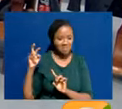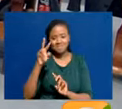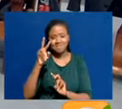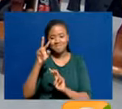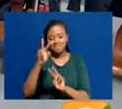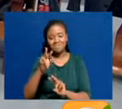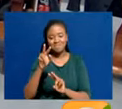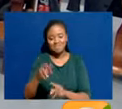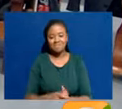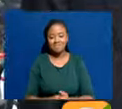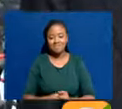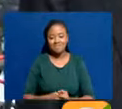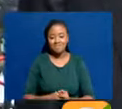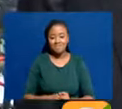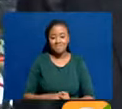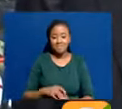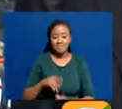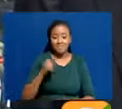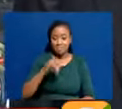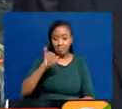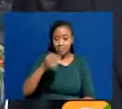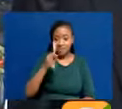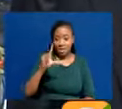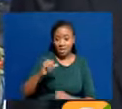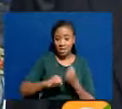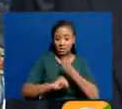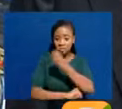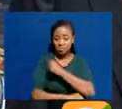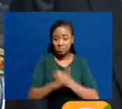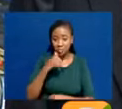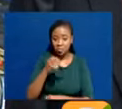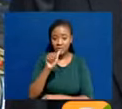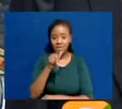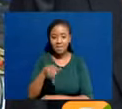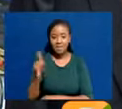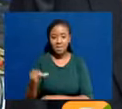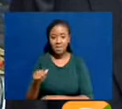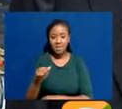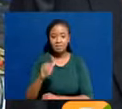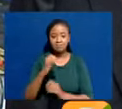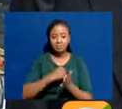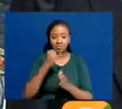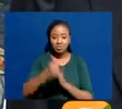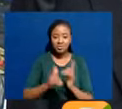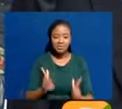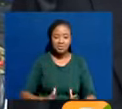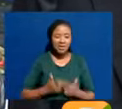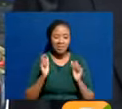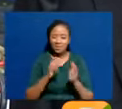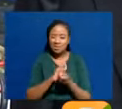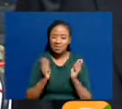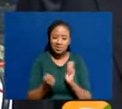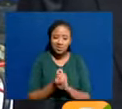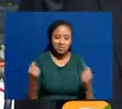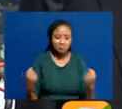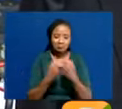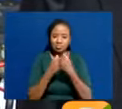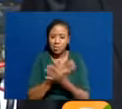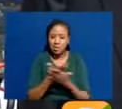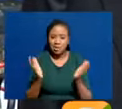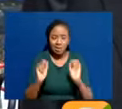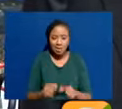it. Remember, JKLIVE is powered by APA Insurance, where life can be unpredictable. Accidents can happen, or unexpected